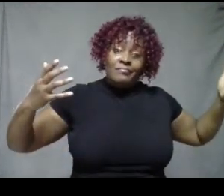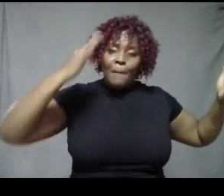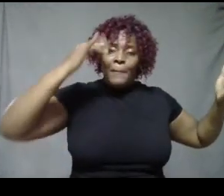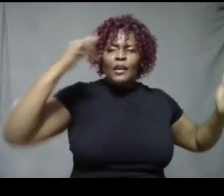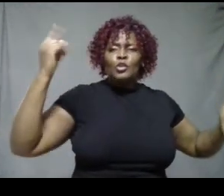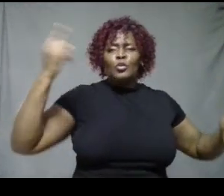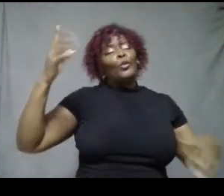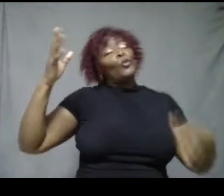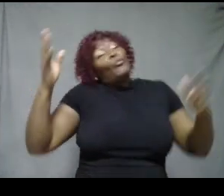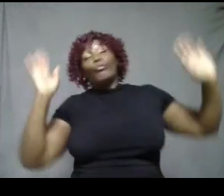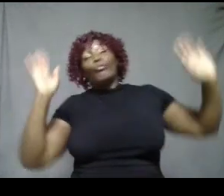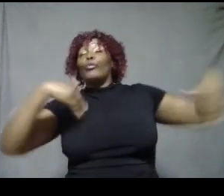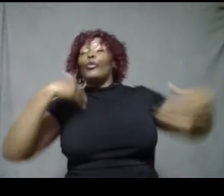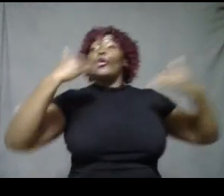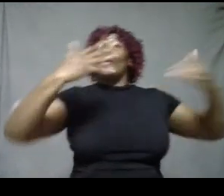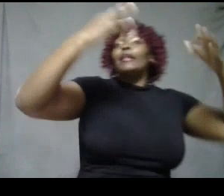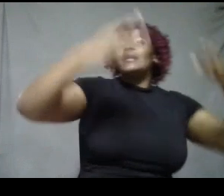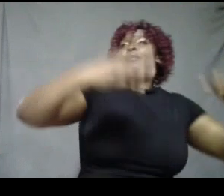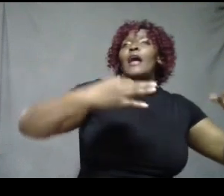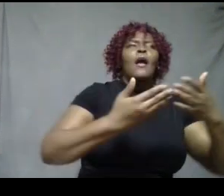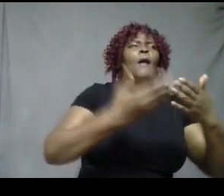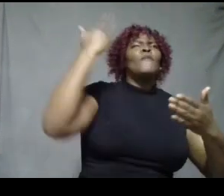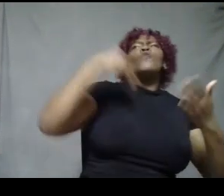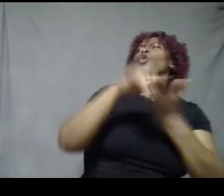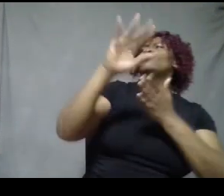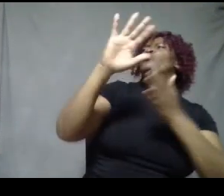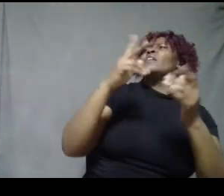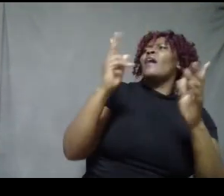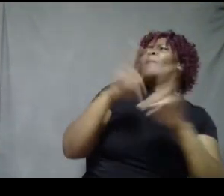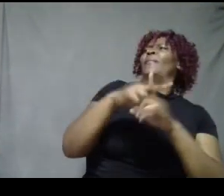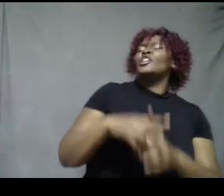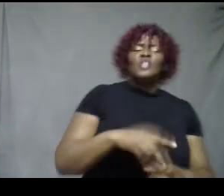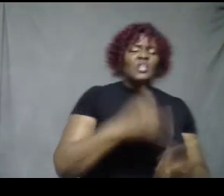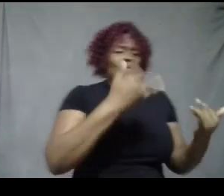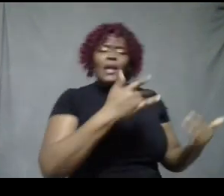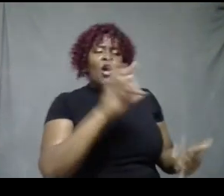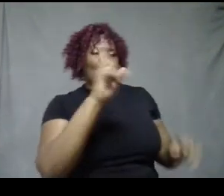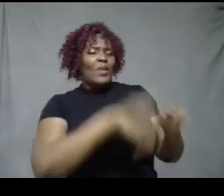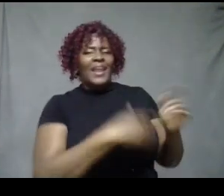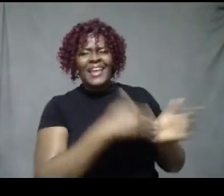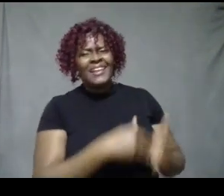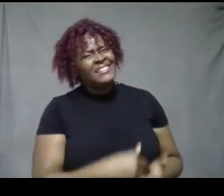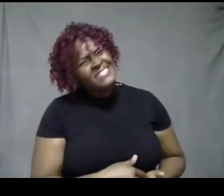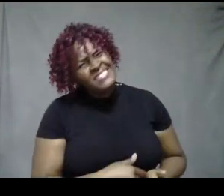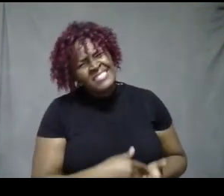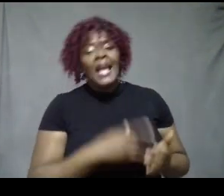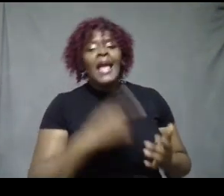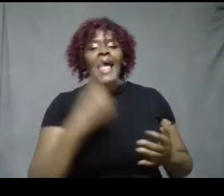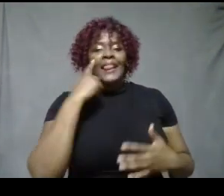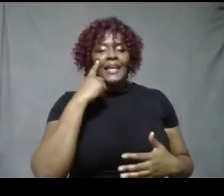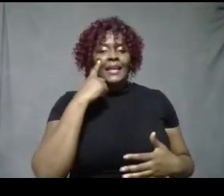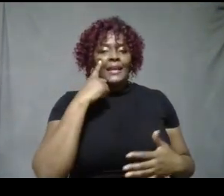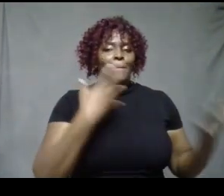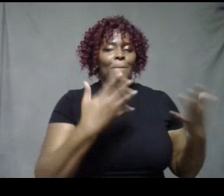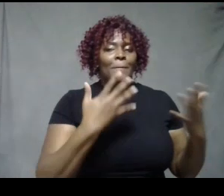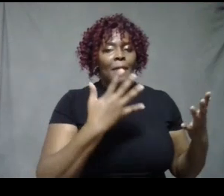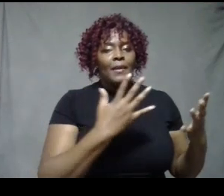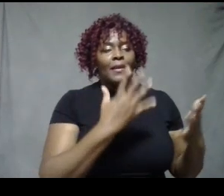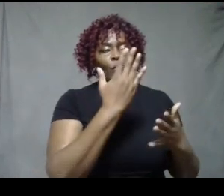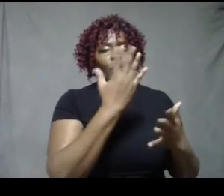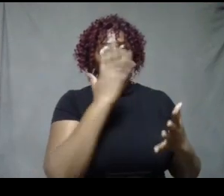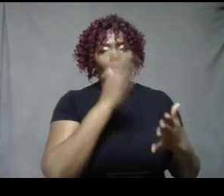decision, they had submitted something once previously, we're not going to count on them. And I think we might possibly lose folks. And I